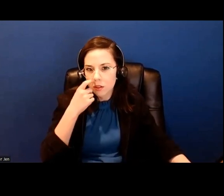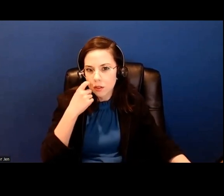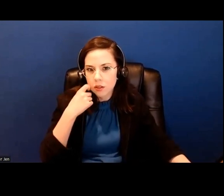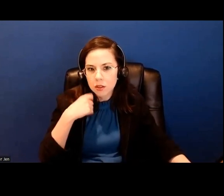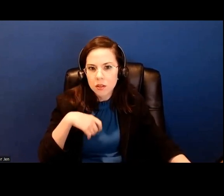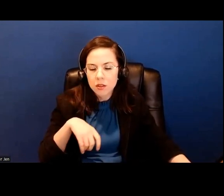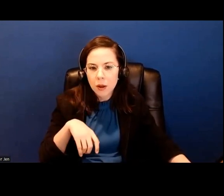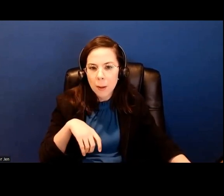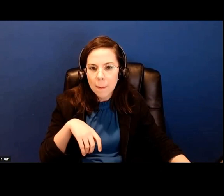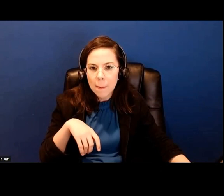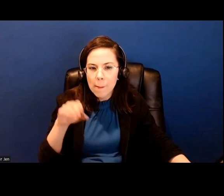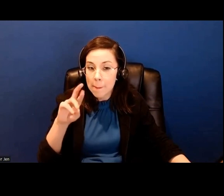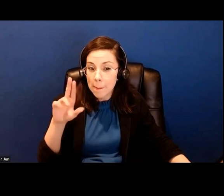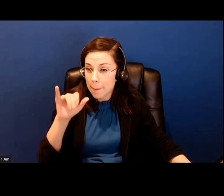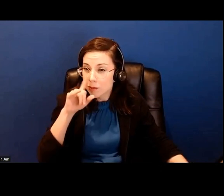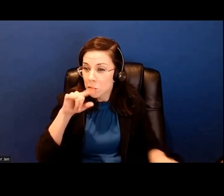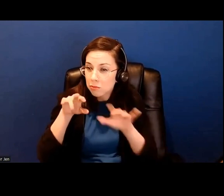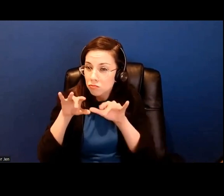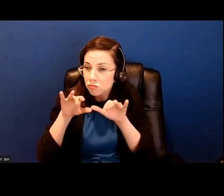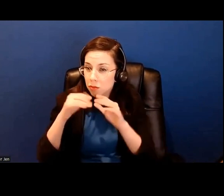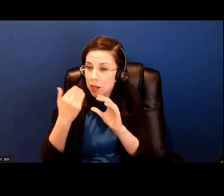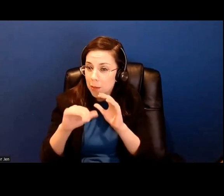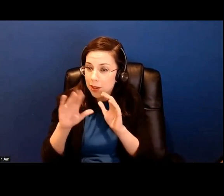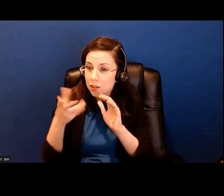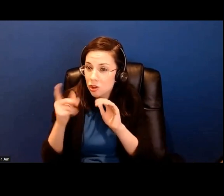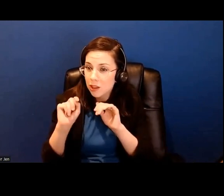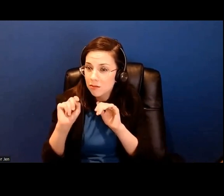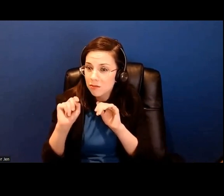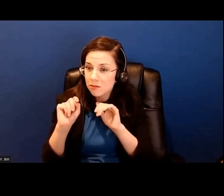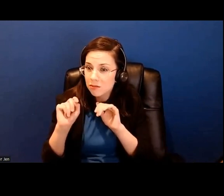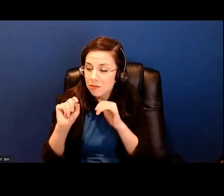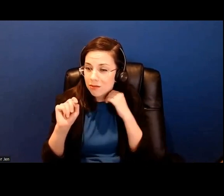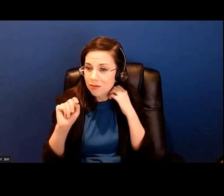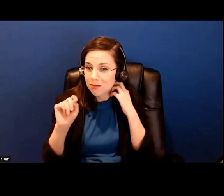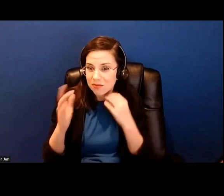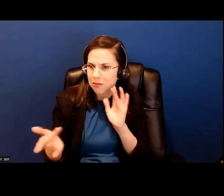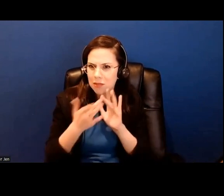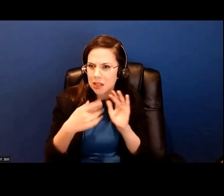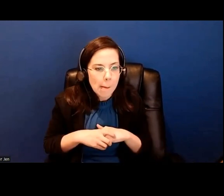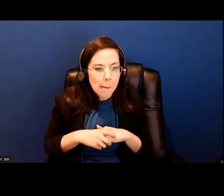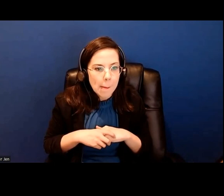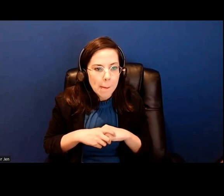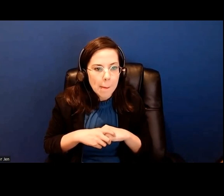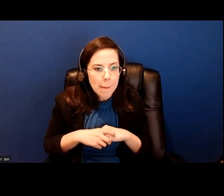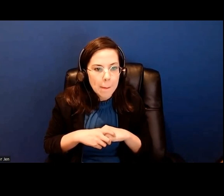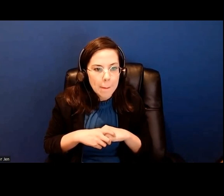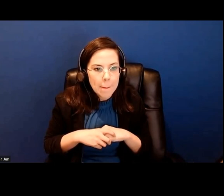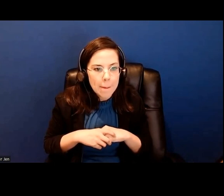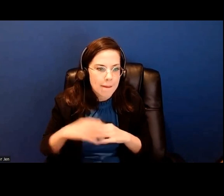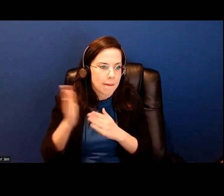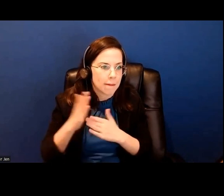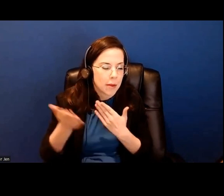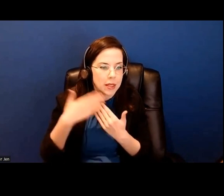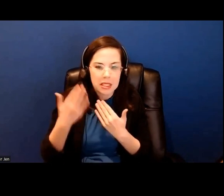put my email in the chat, or just you can contact me directly. That's probably the easiest